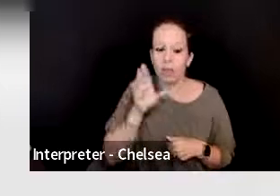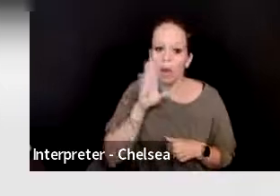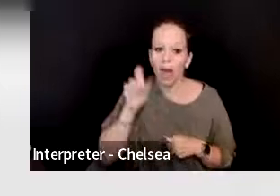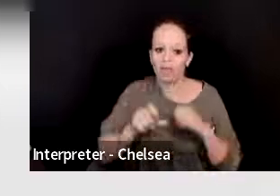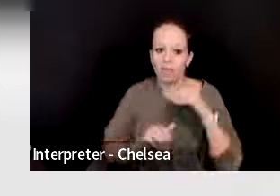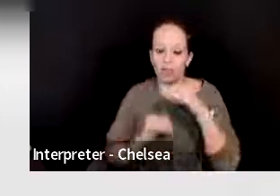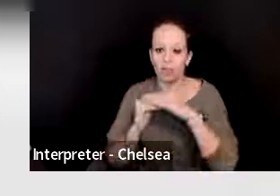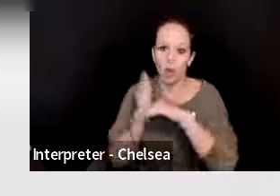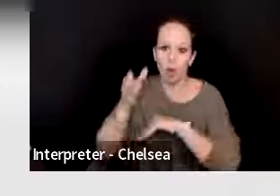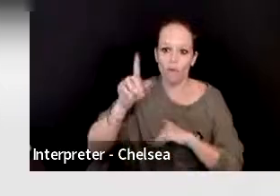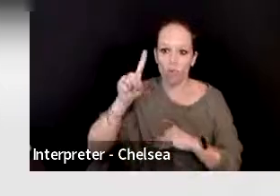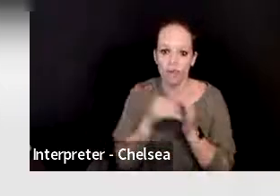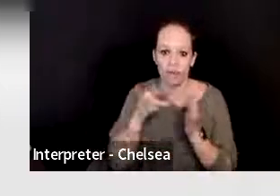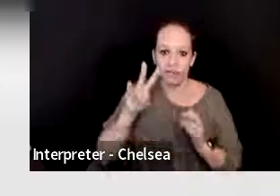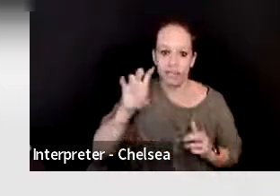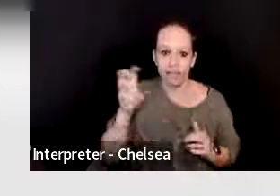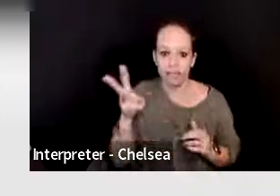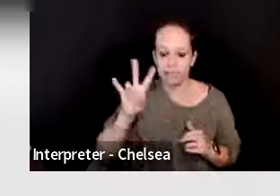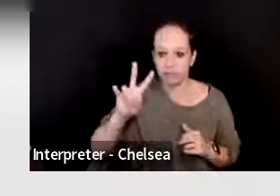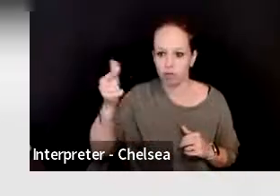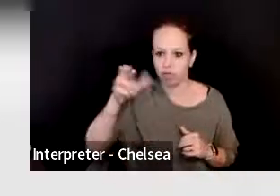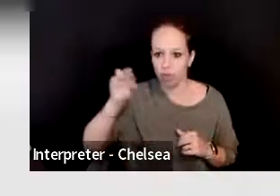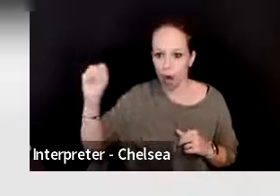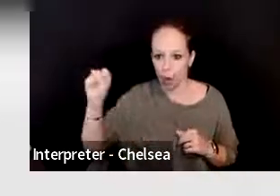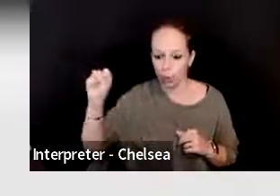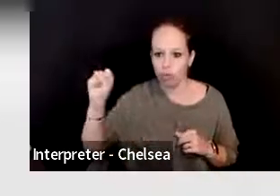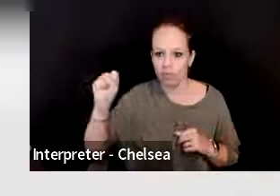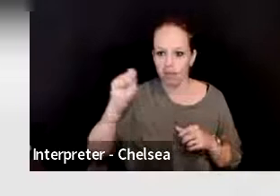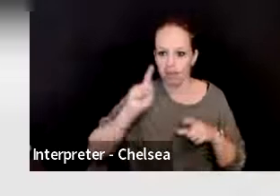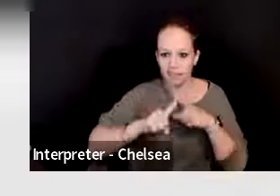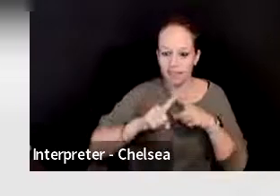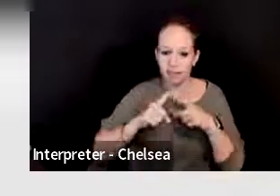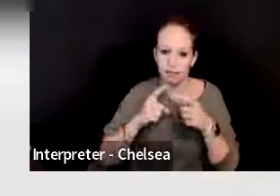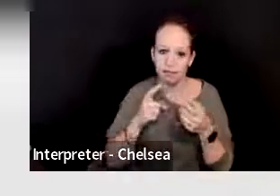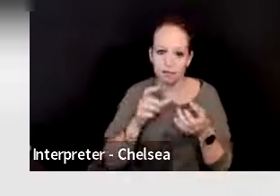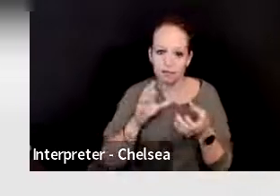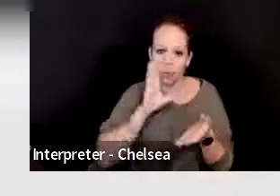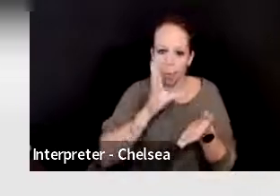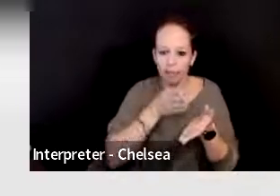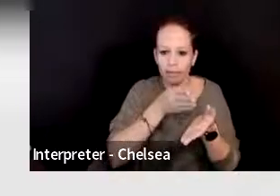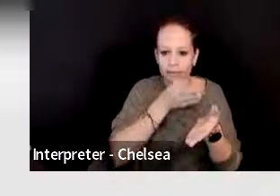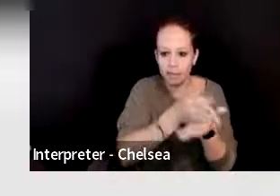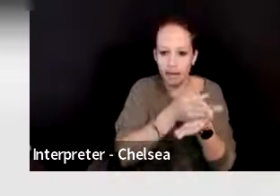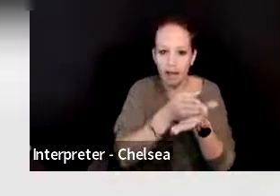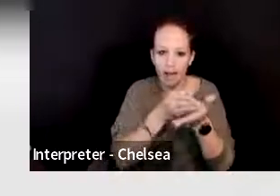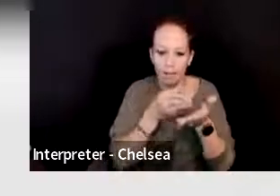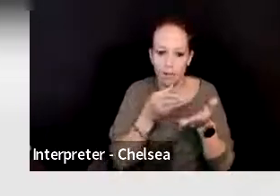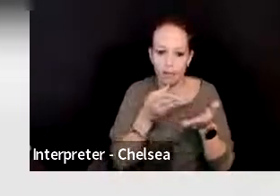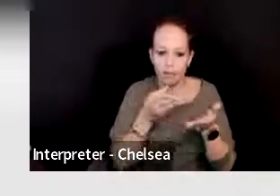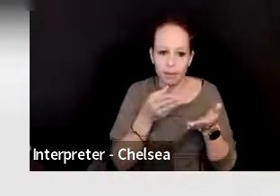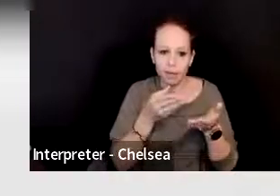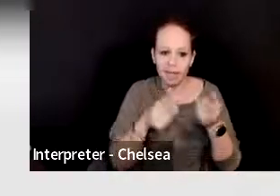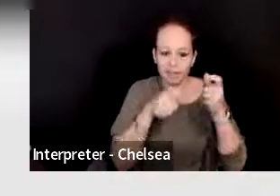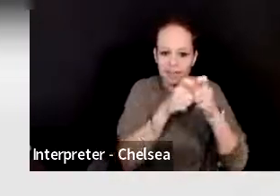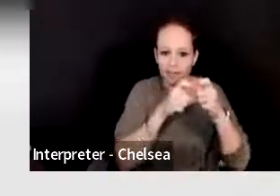$1,700 gross, you would still be eligible for Medicaid until your income reaches what is Kentucky's